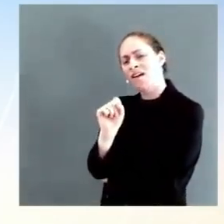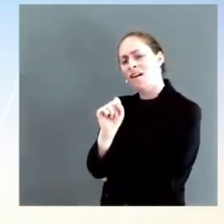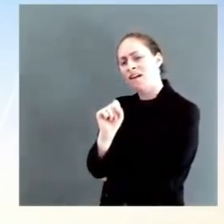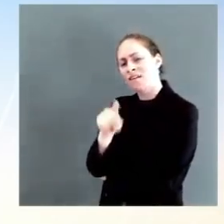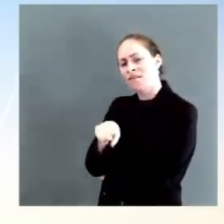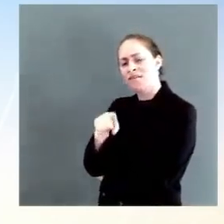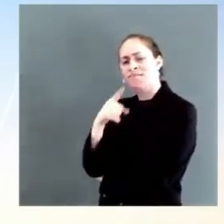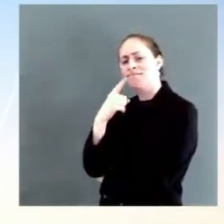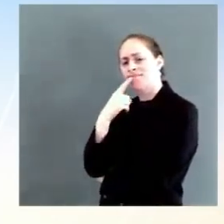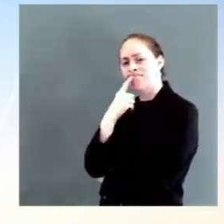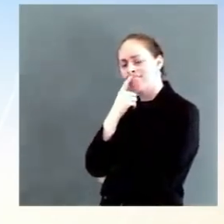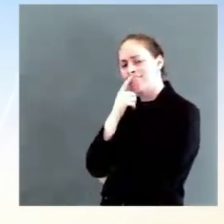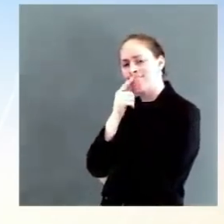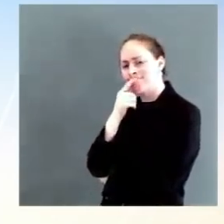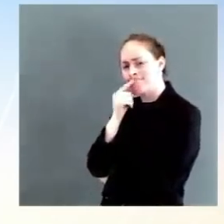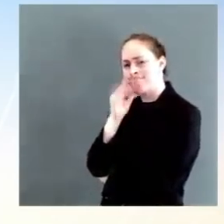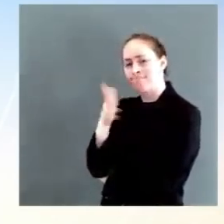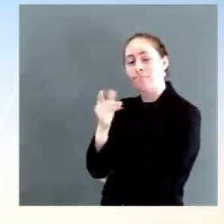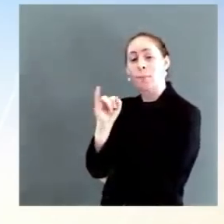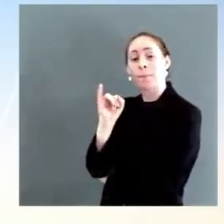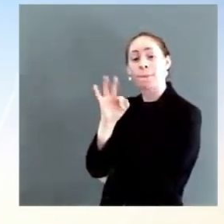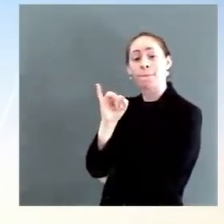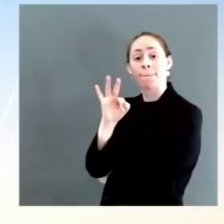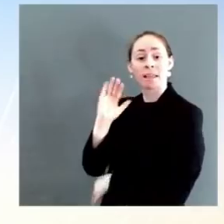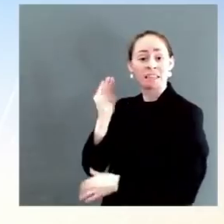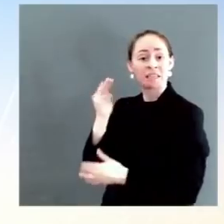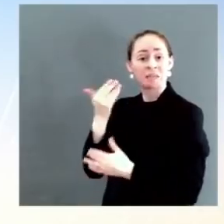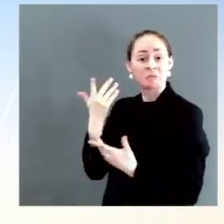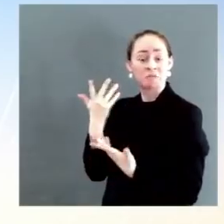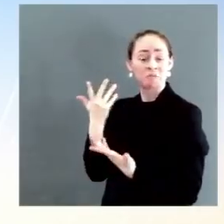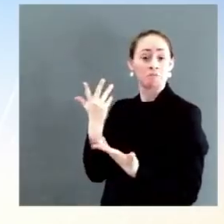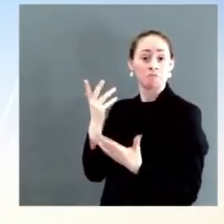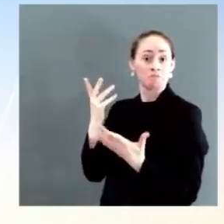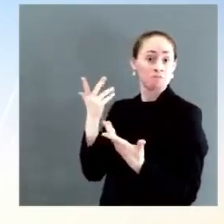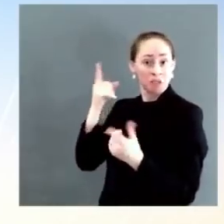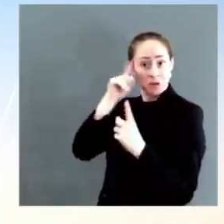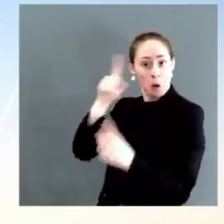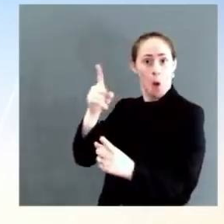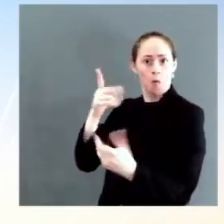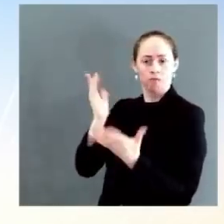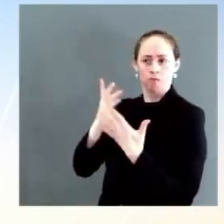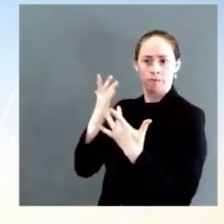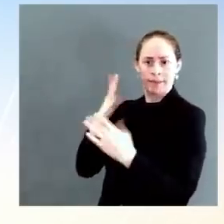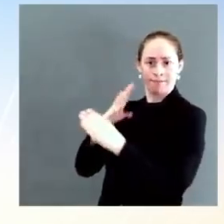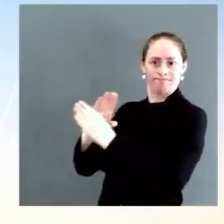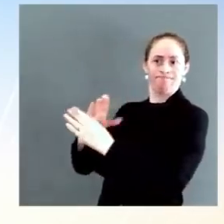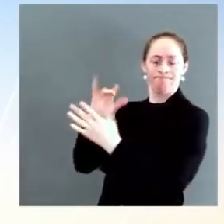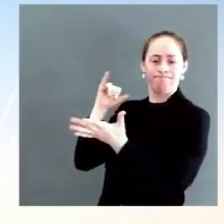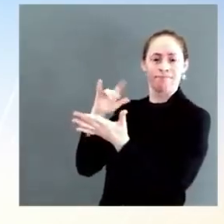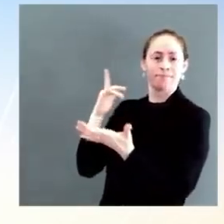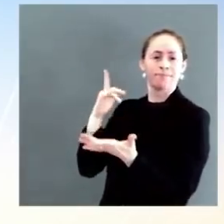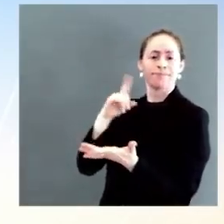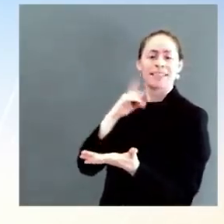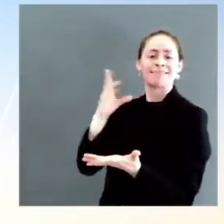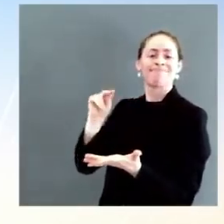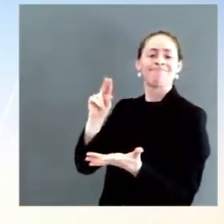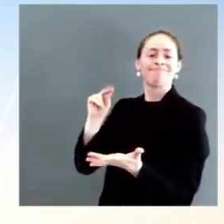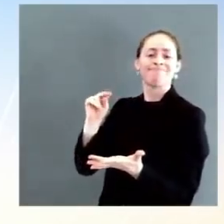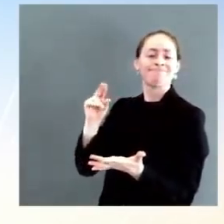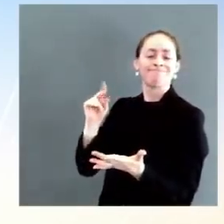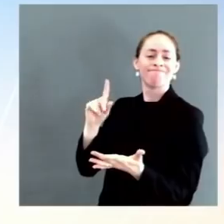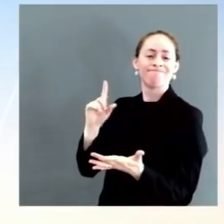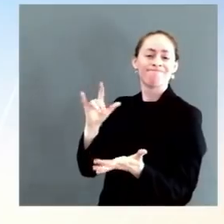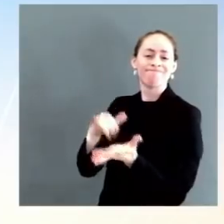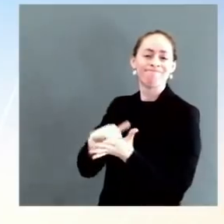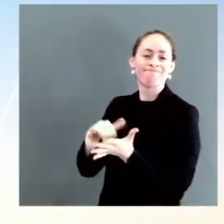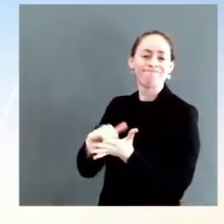message evolving to get the vaccine and booster so you don't die or so you don't get really sick because you'll